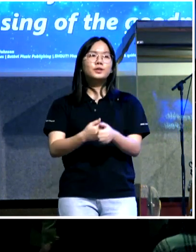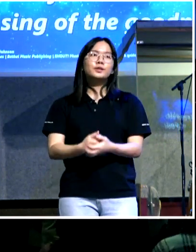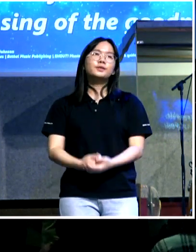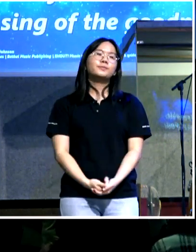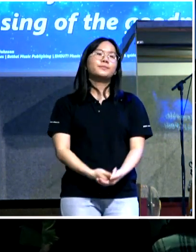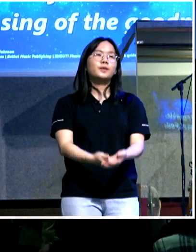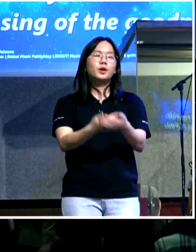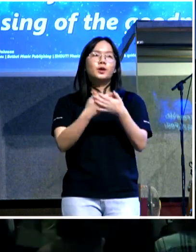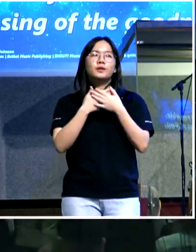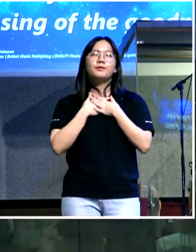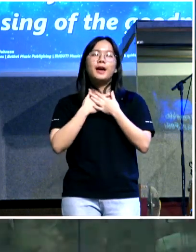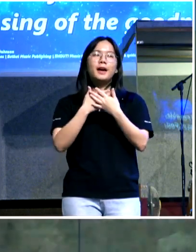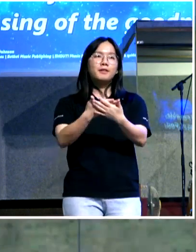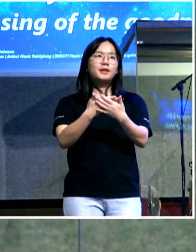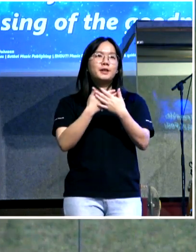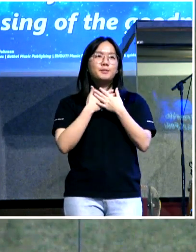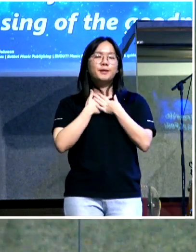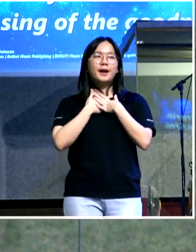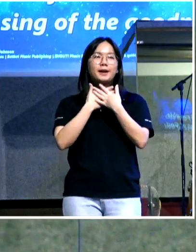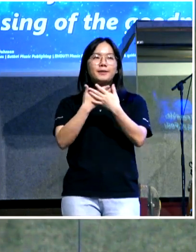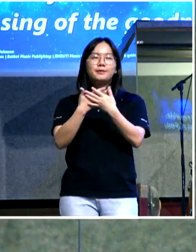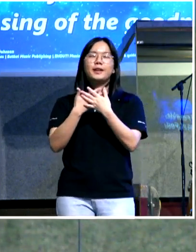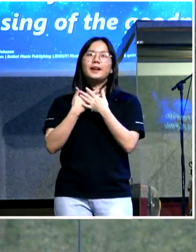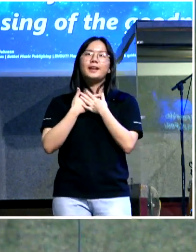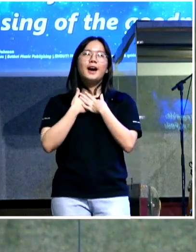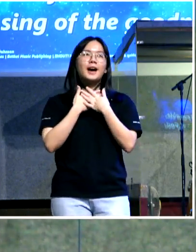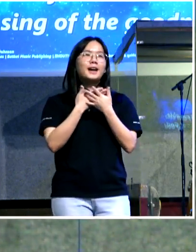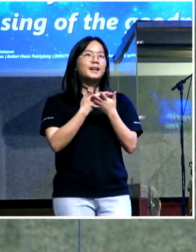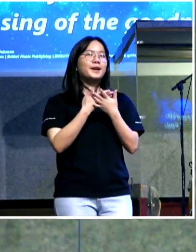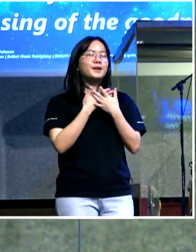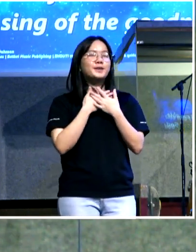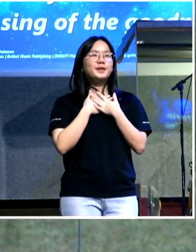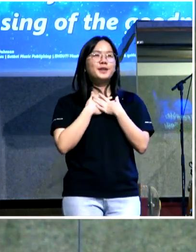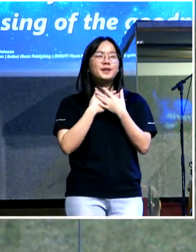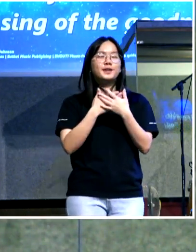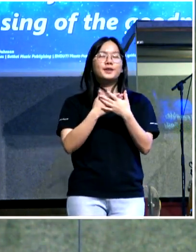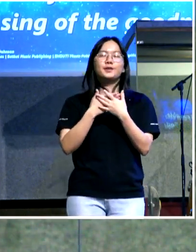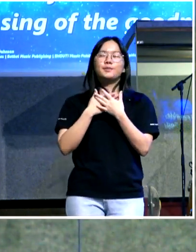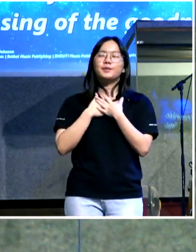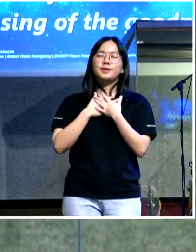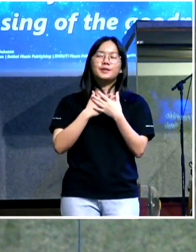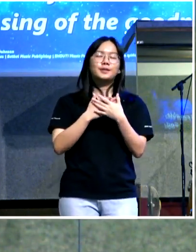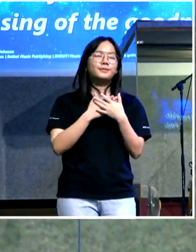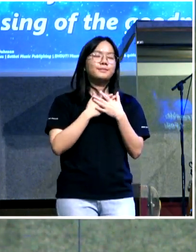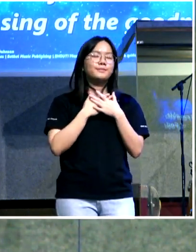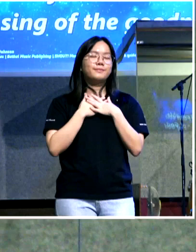good. With every breath that I am